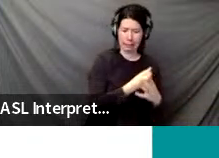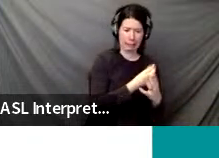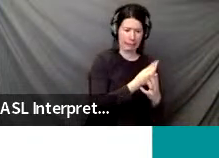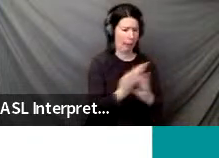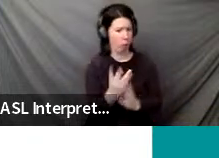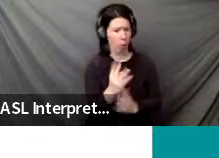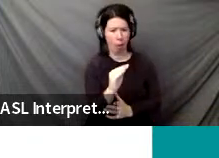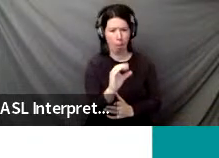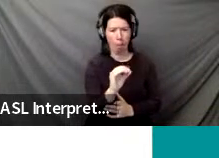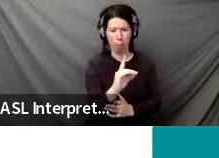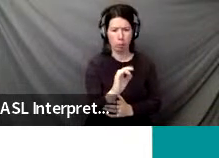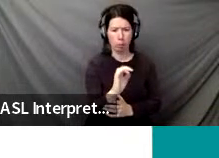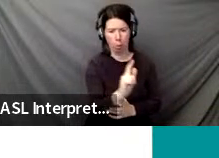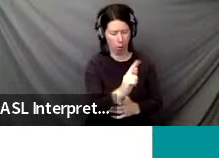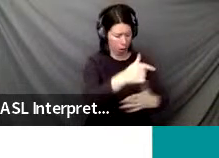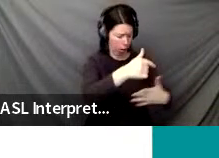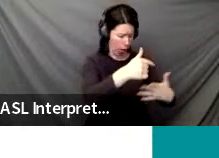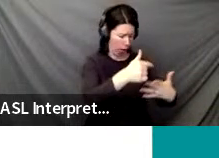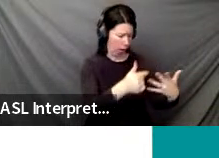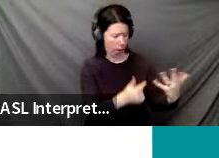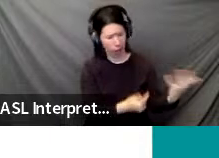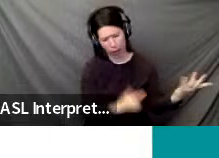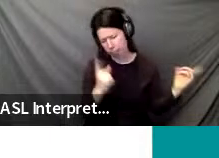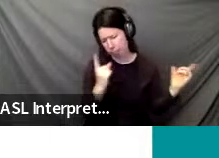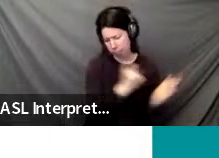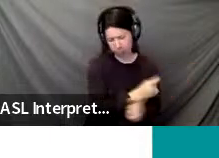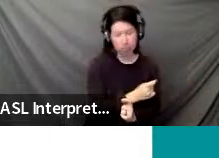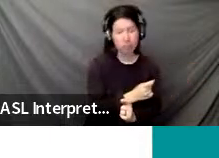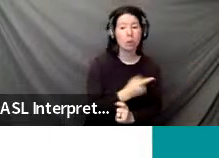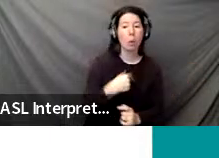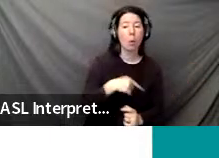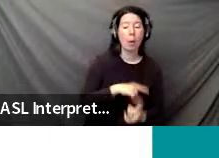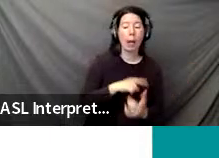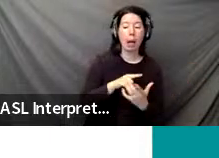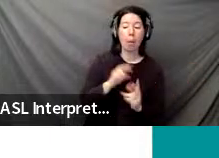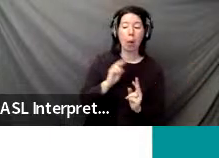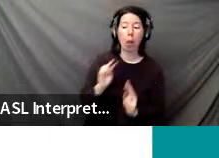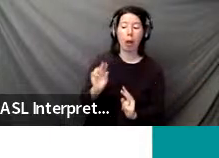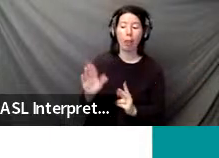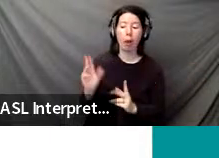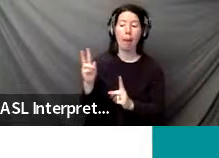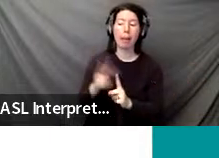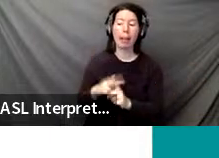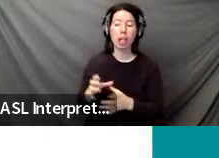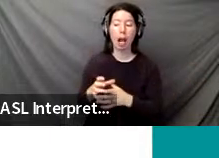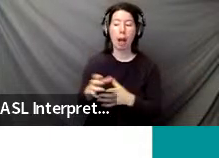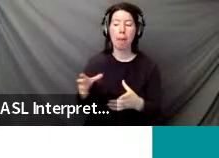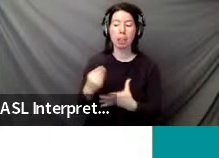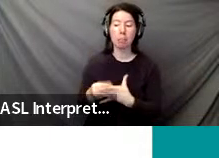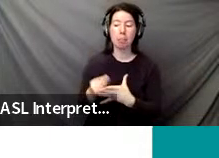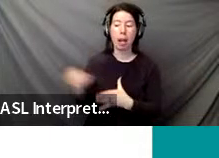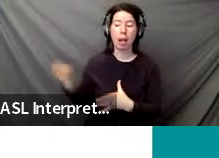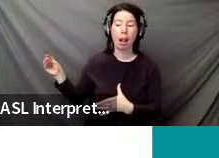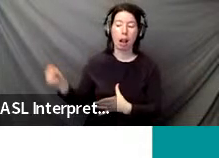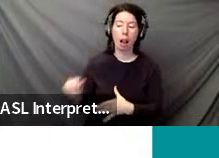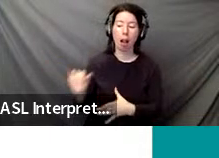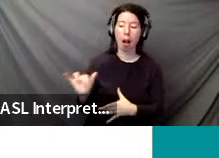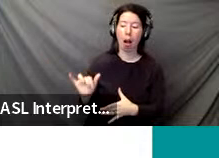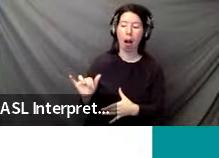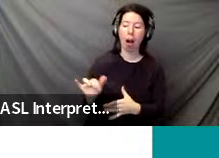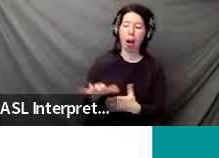once again, we are learning from their application and seeing how much they were given and modifying